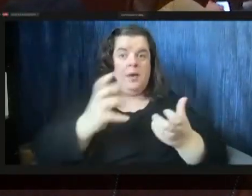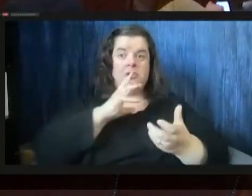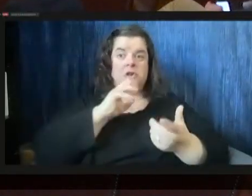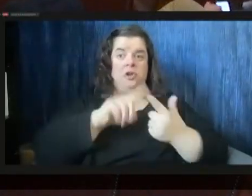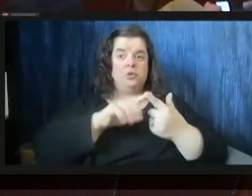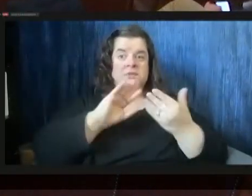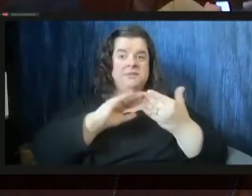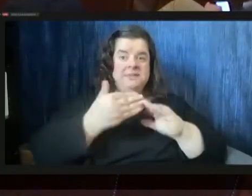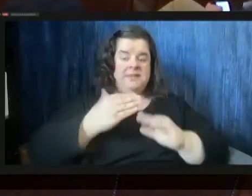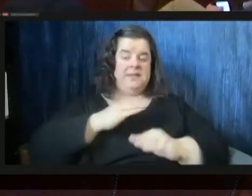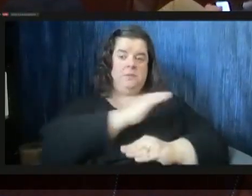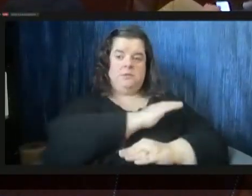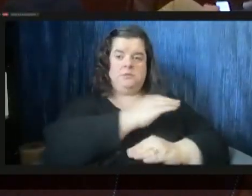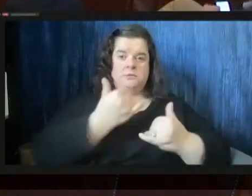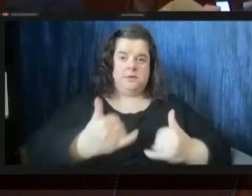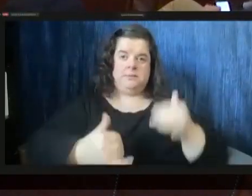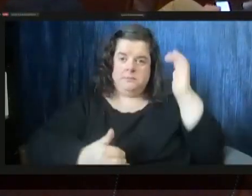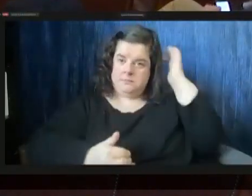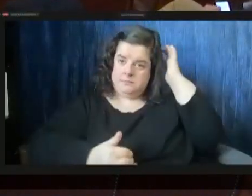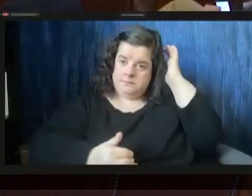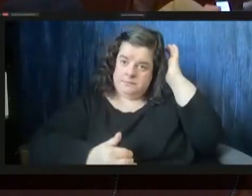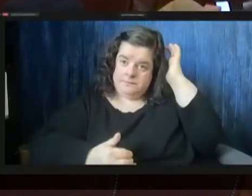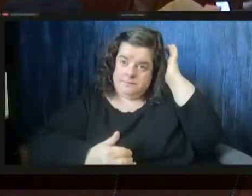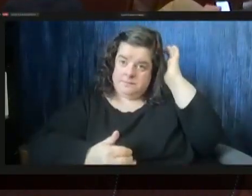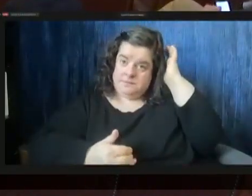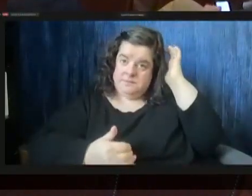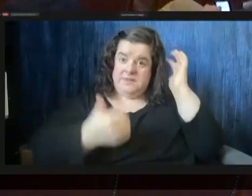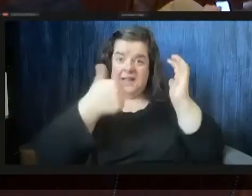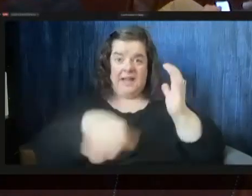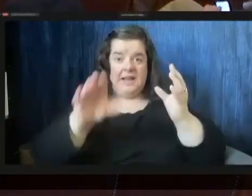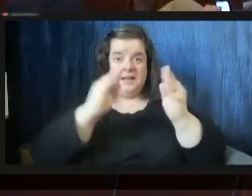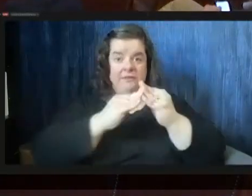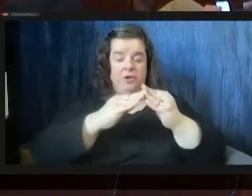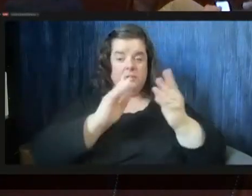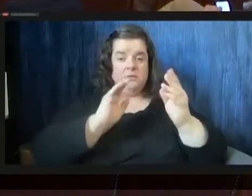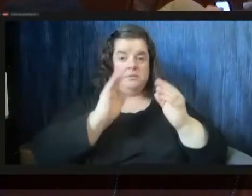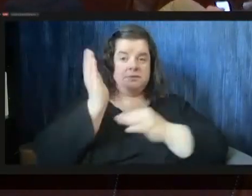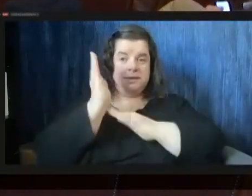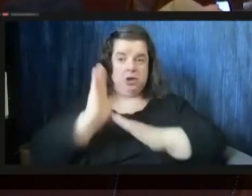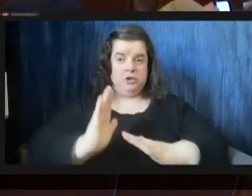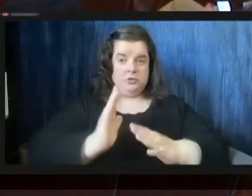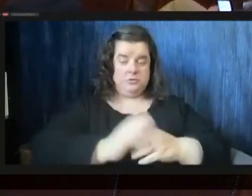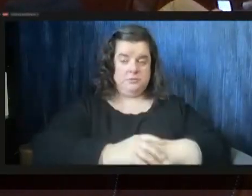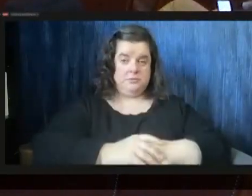Council? Are there any further speakers wishing to address it? Okay.